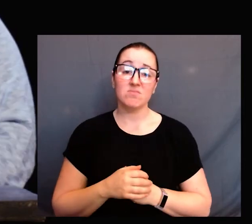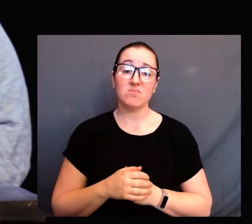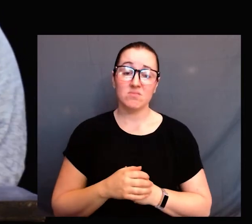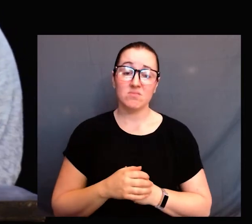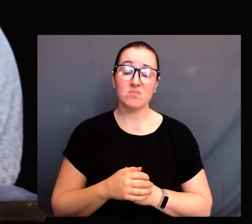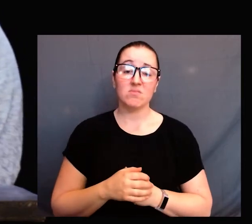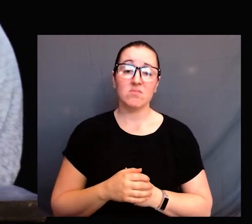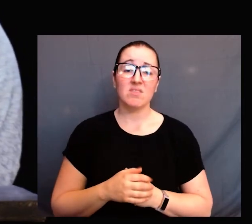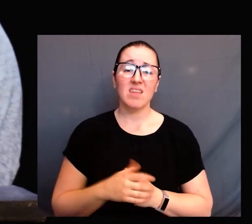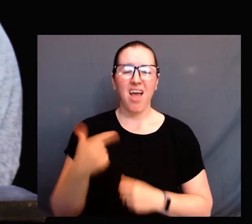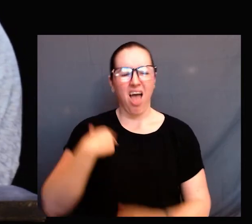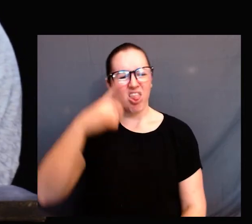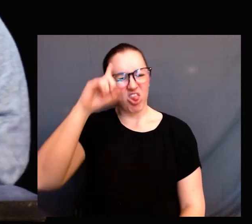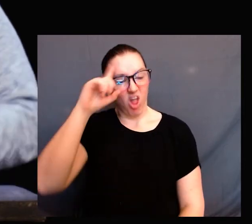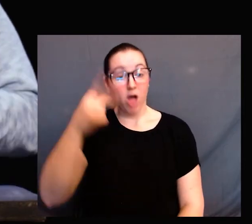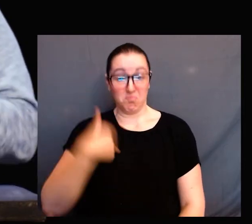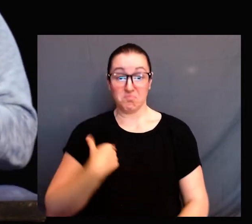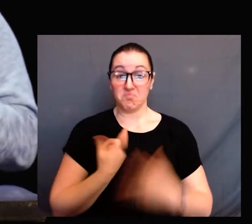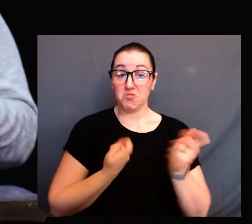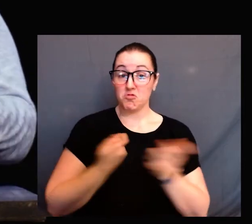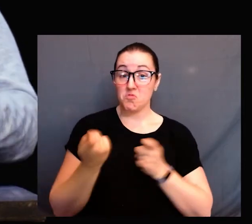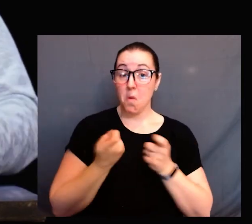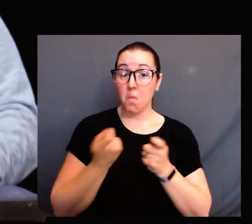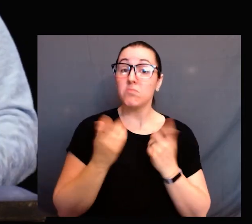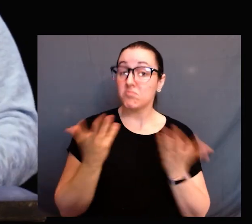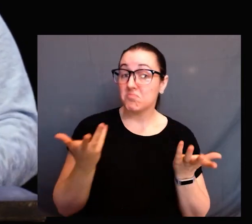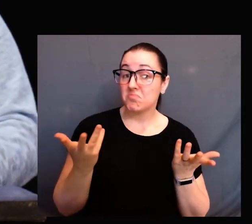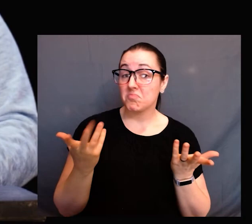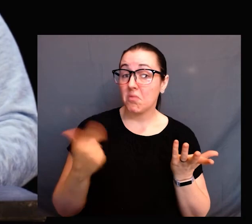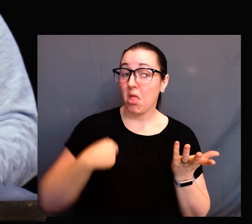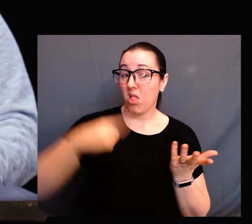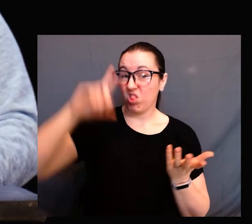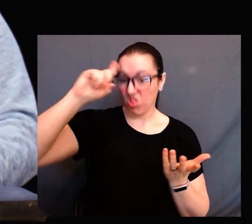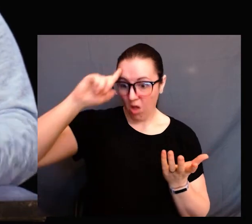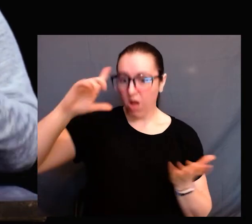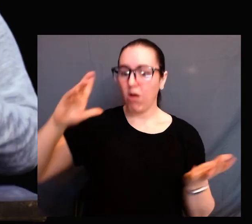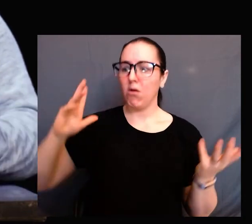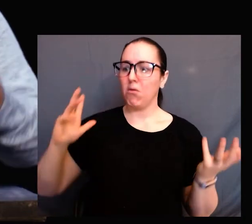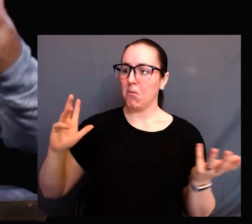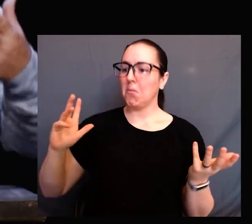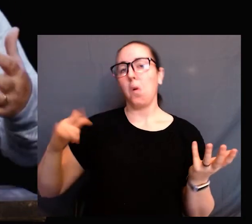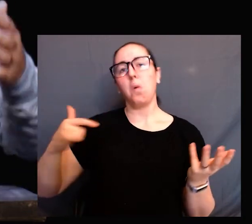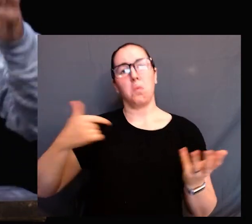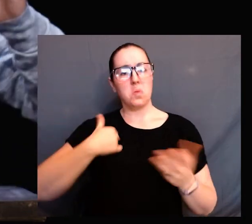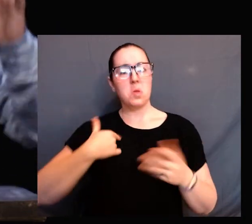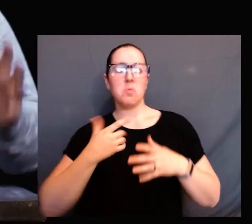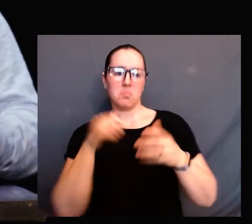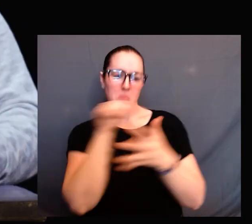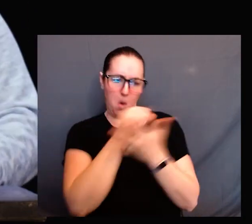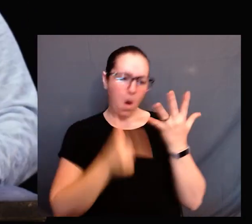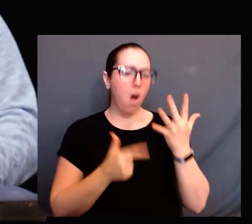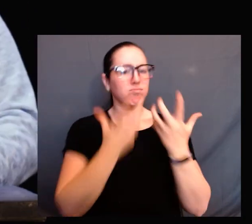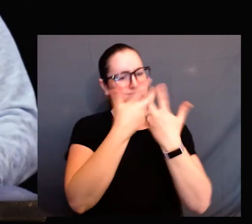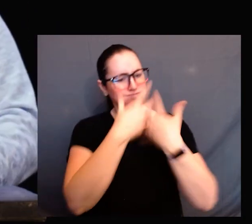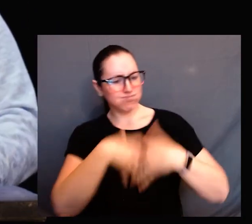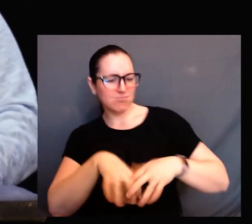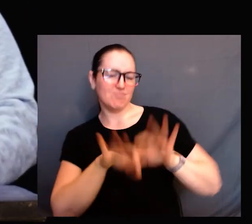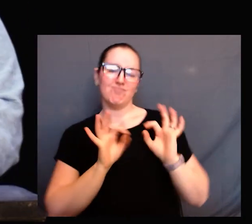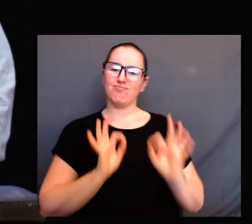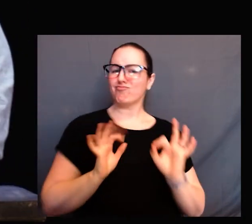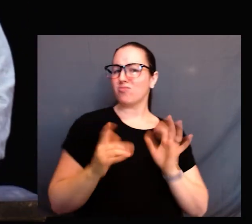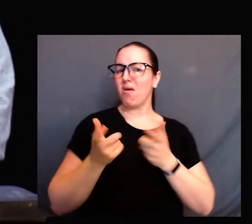my life. I thought I was in control. I thought I had everything